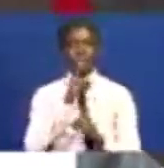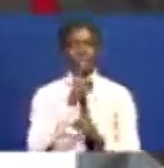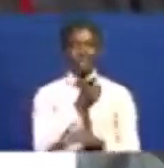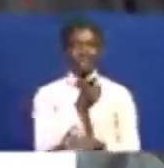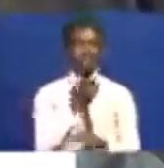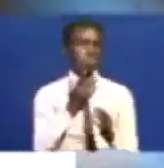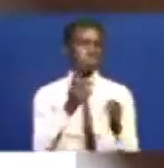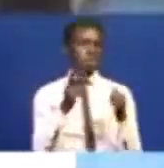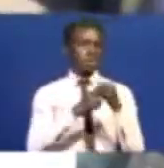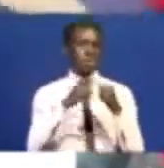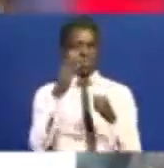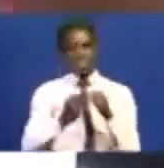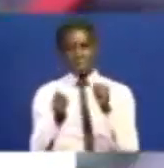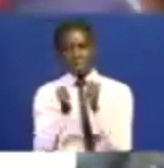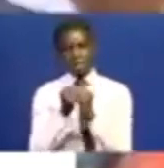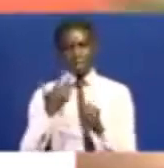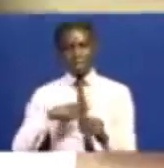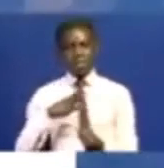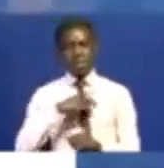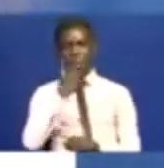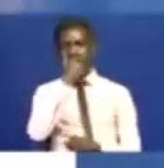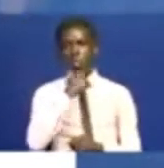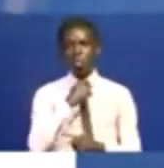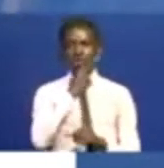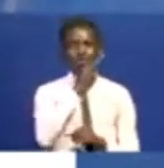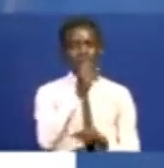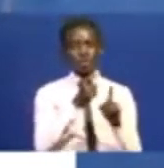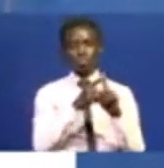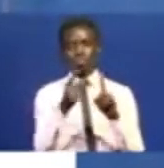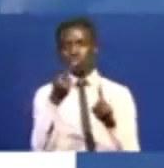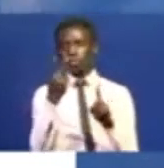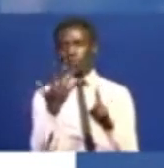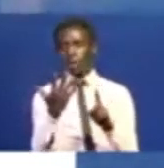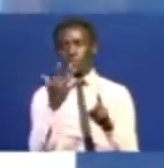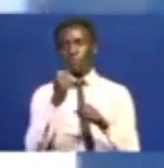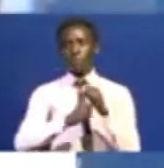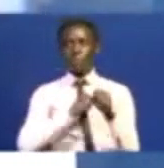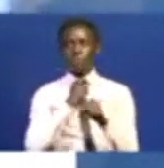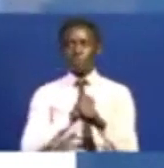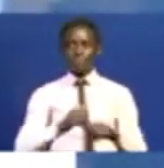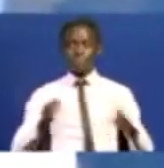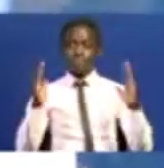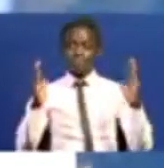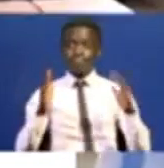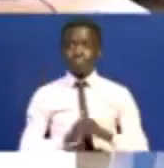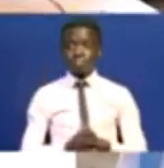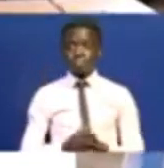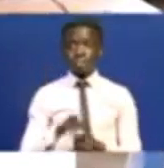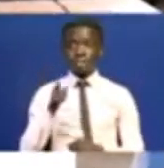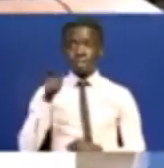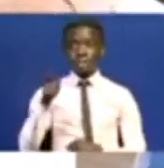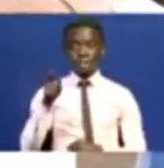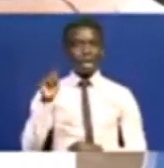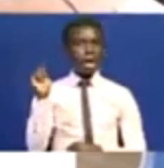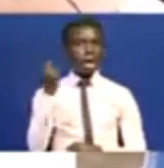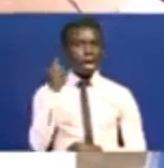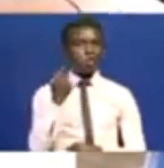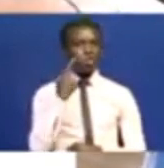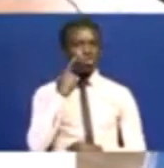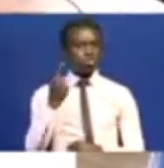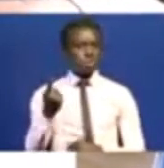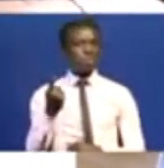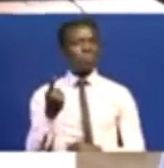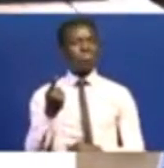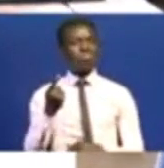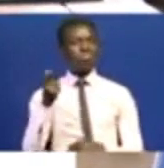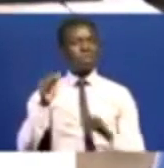10 people aged between 20 to 45 years. This demographic dividend places Kenya in a pole position to create a